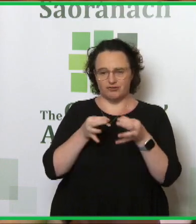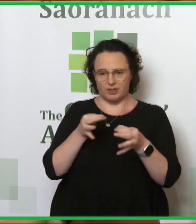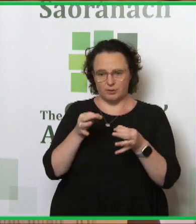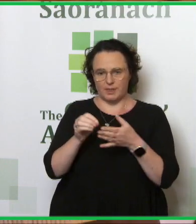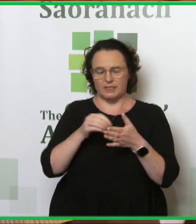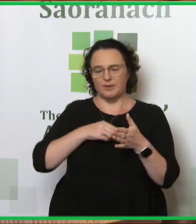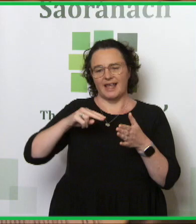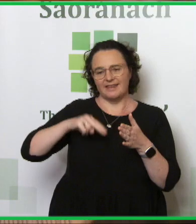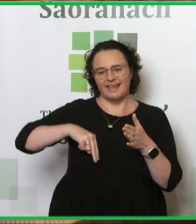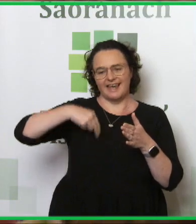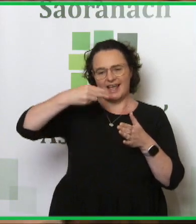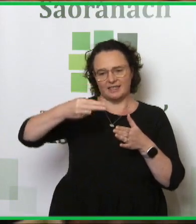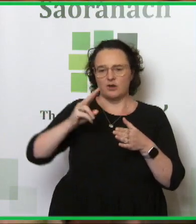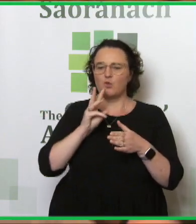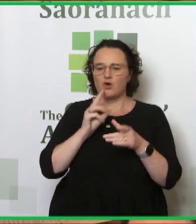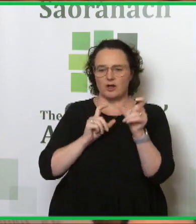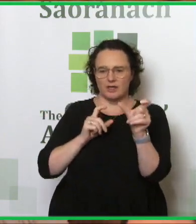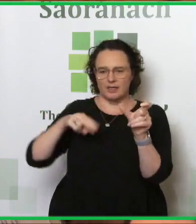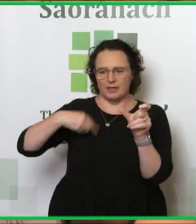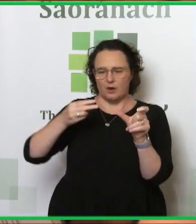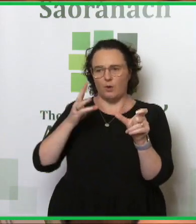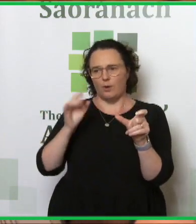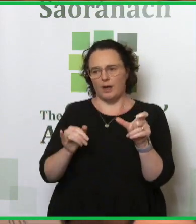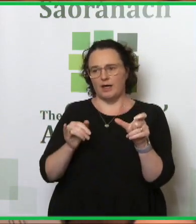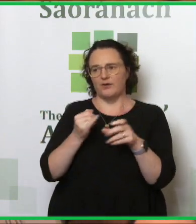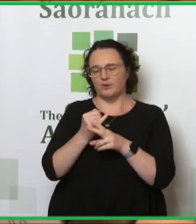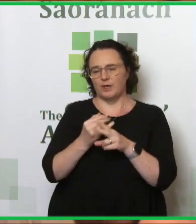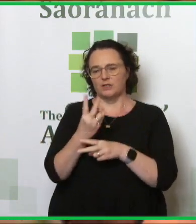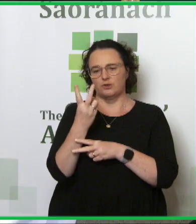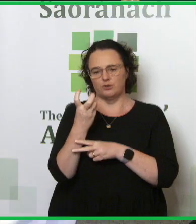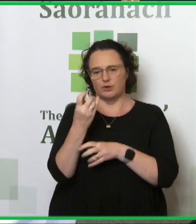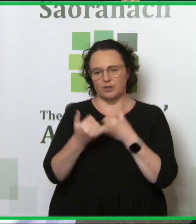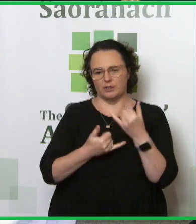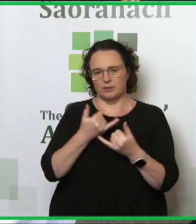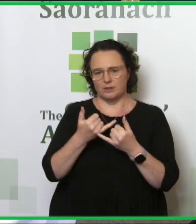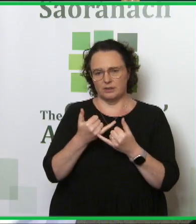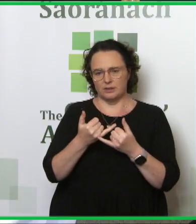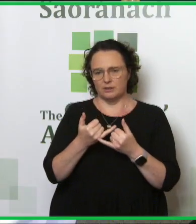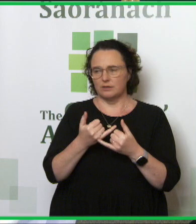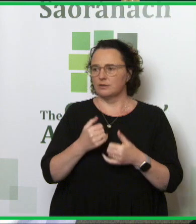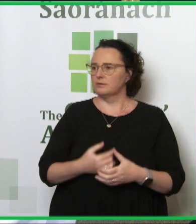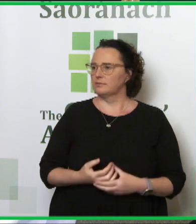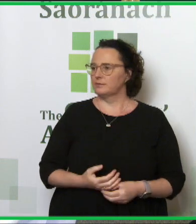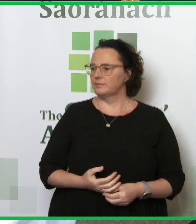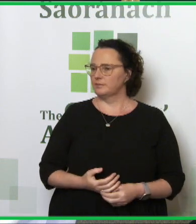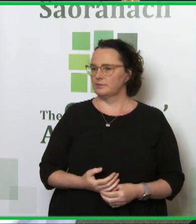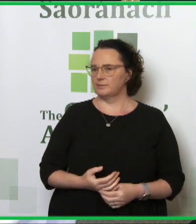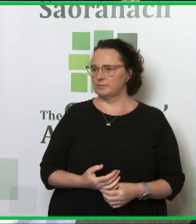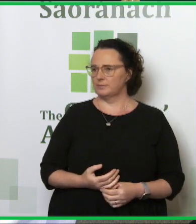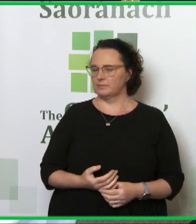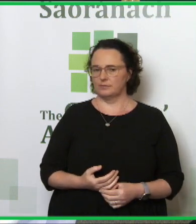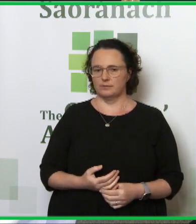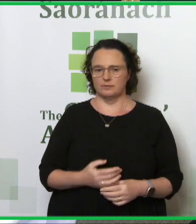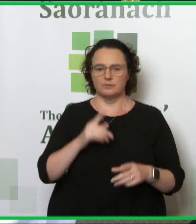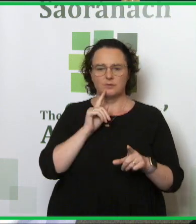next national drug strategy? Why do we have to wait another 2 years? We just answered it. Carl, do you want briefly?